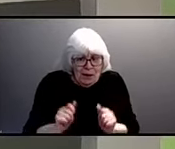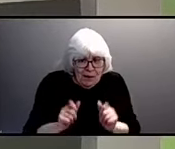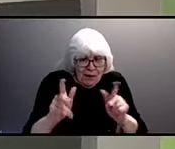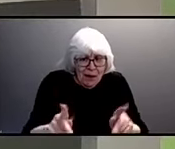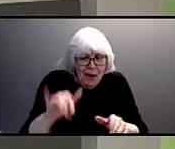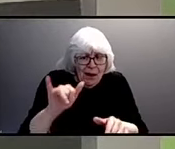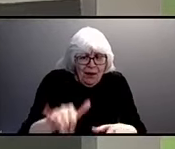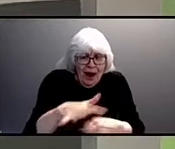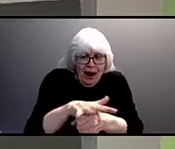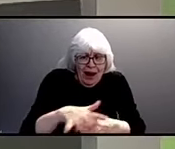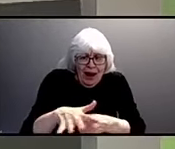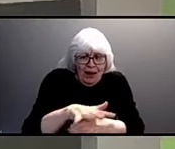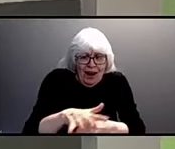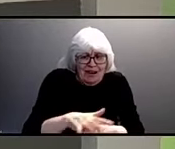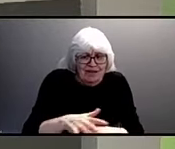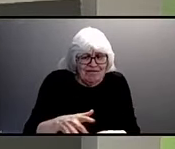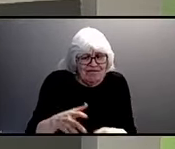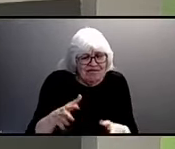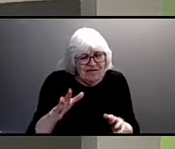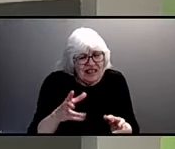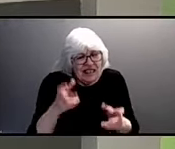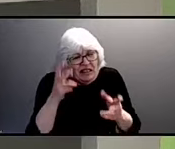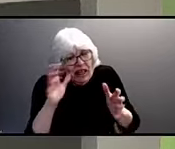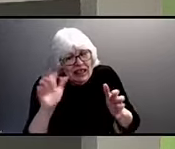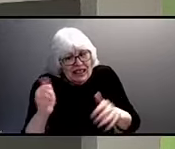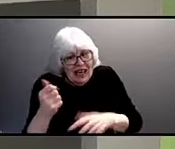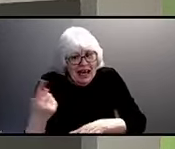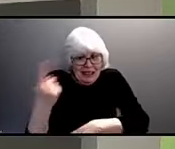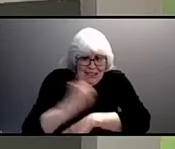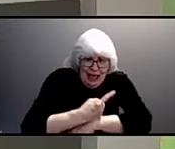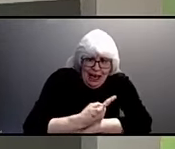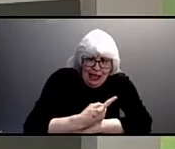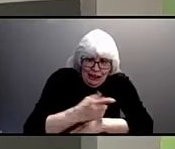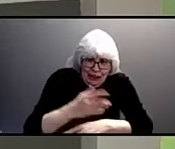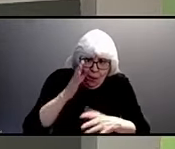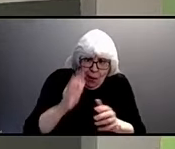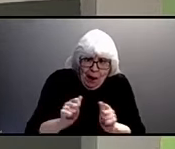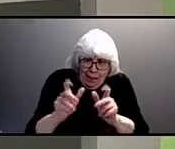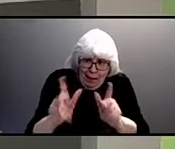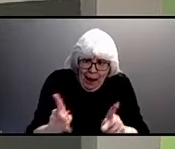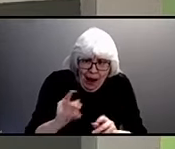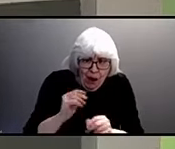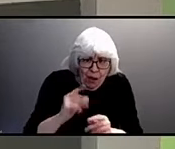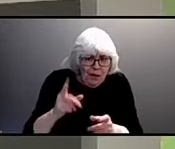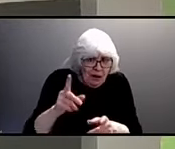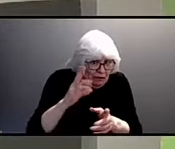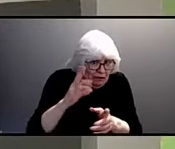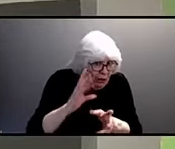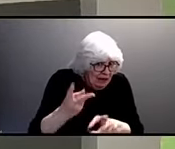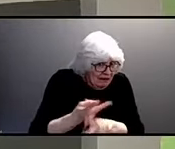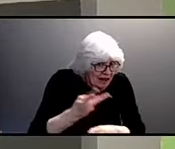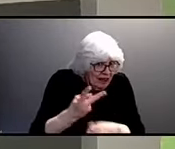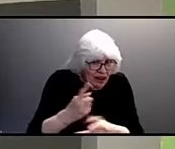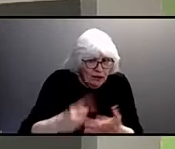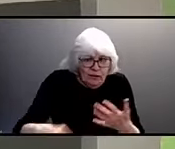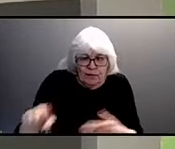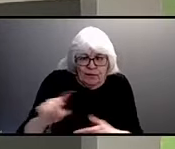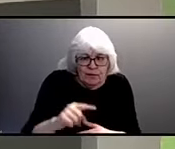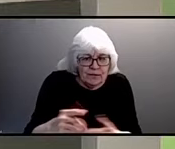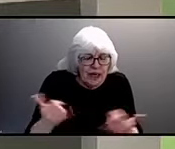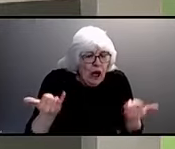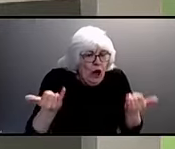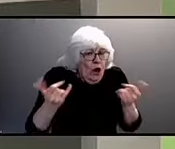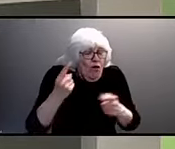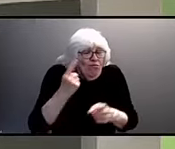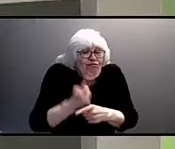10 days floating around. Do we have a better estimate to that going into next week? There is no better estimate right now. Again, there's so many details